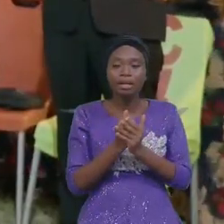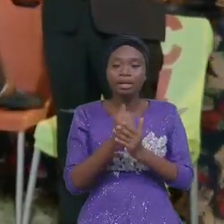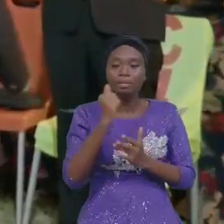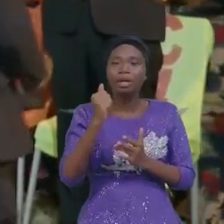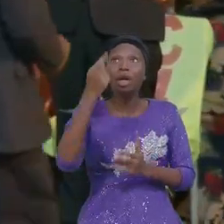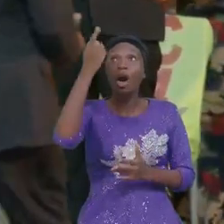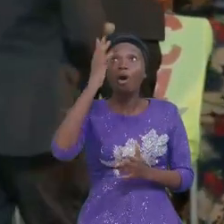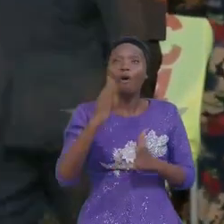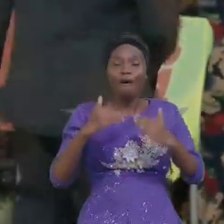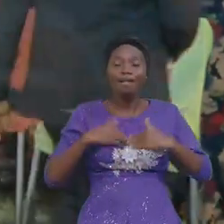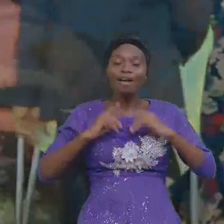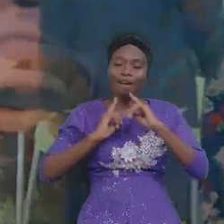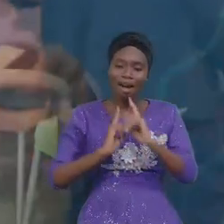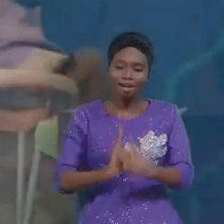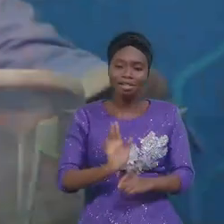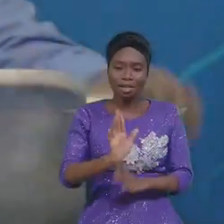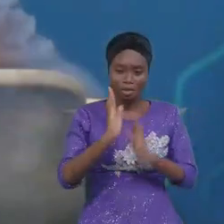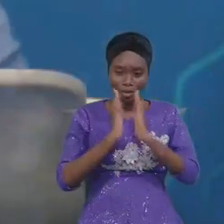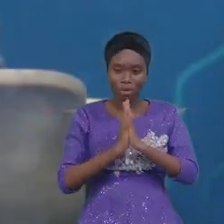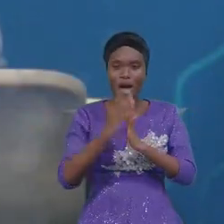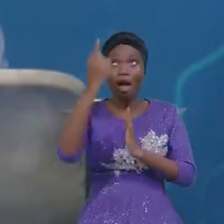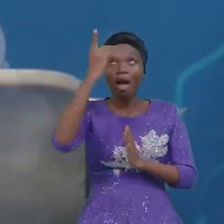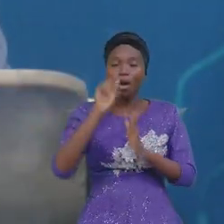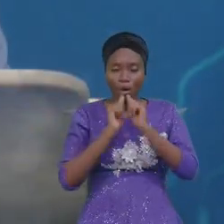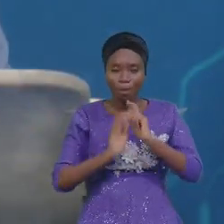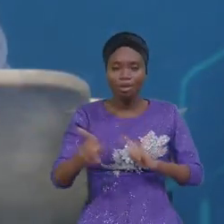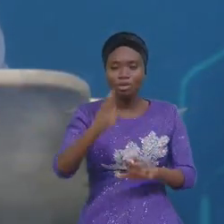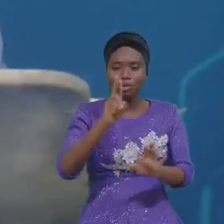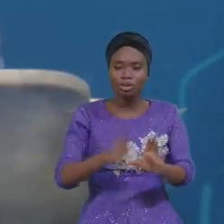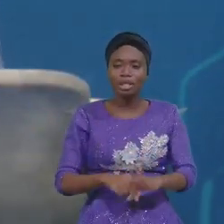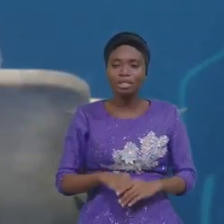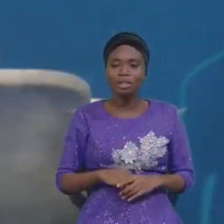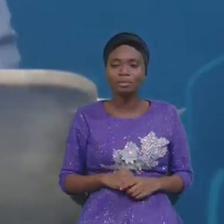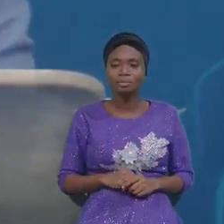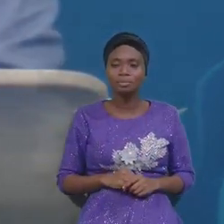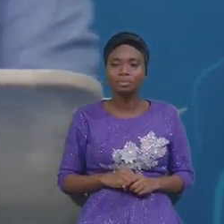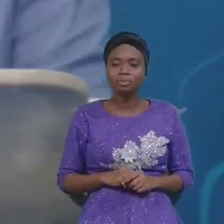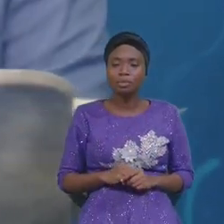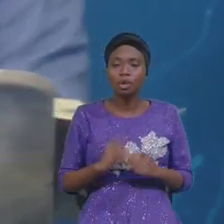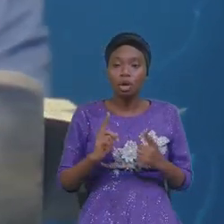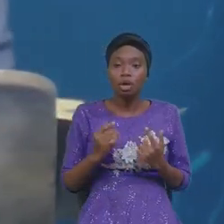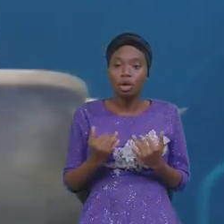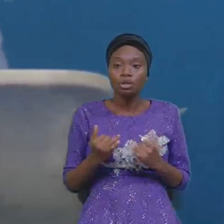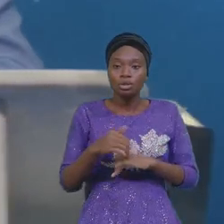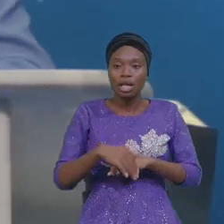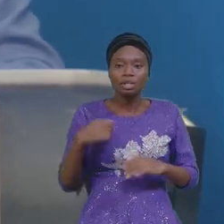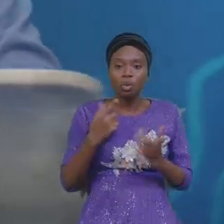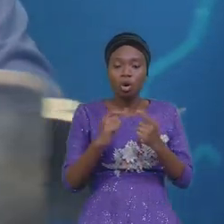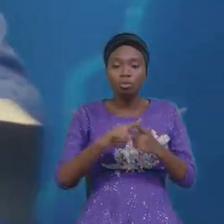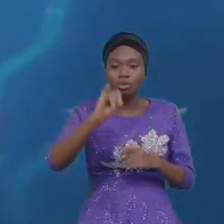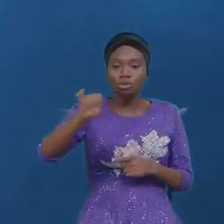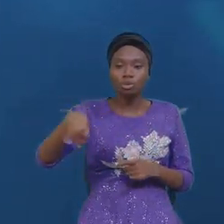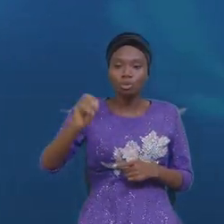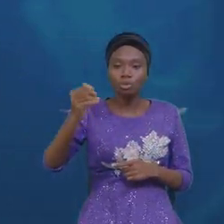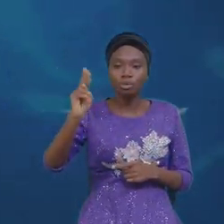God has answered your prayer. God bless you. You can sit down. Tonight, we come to John. John